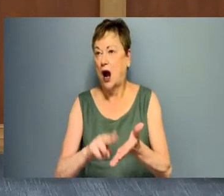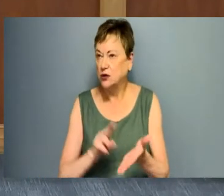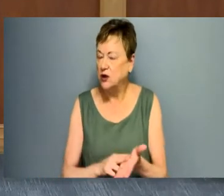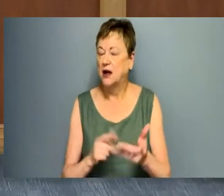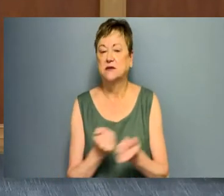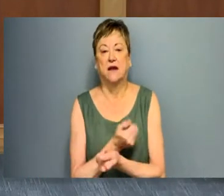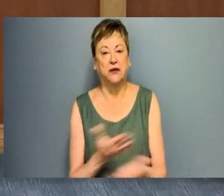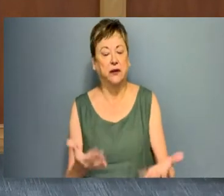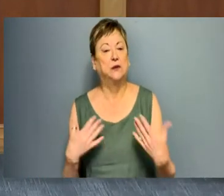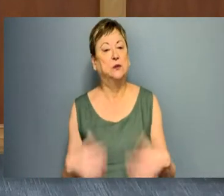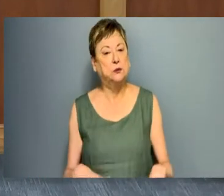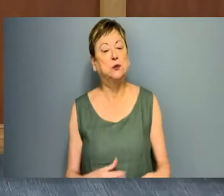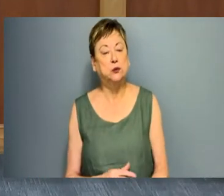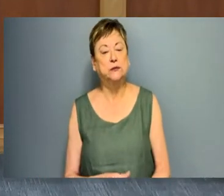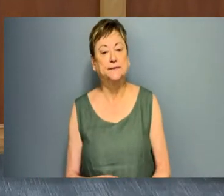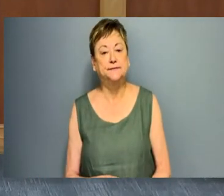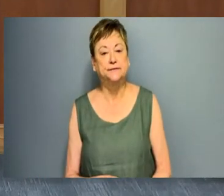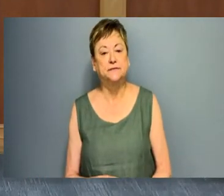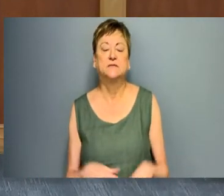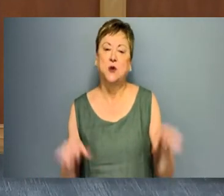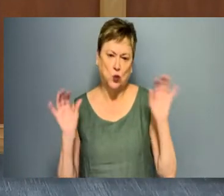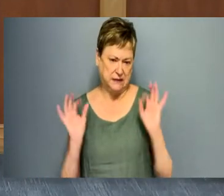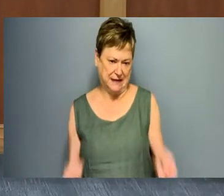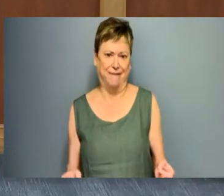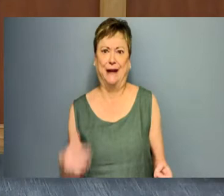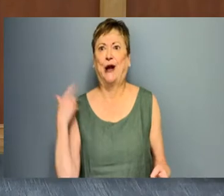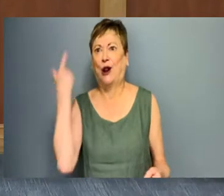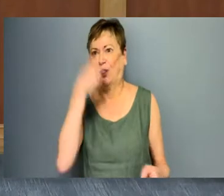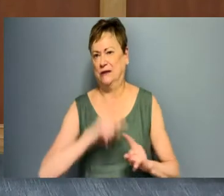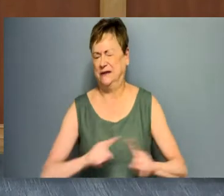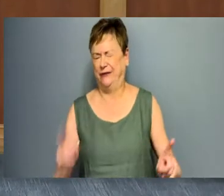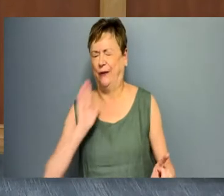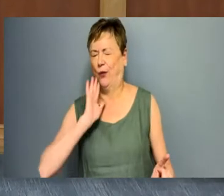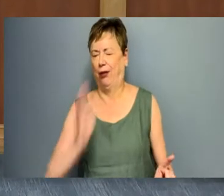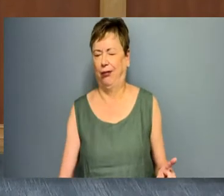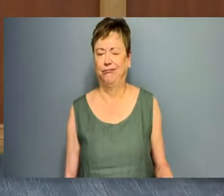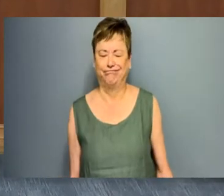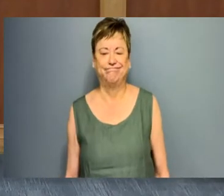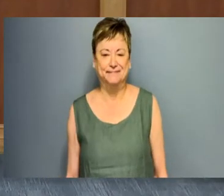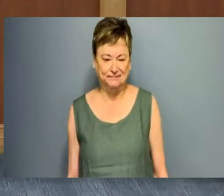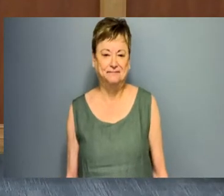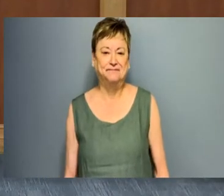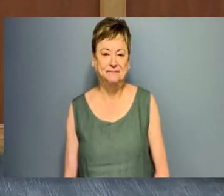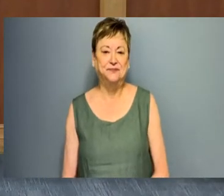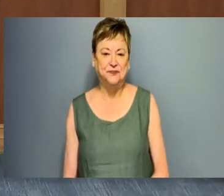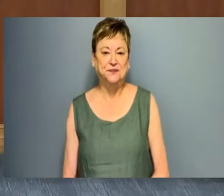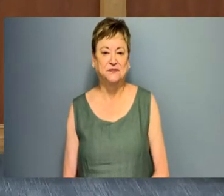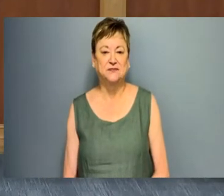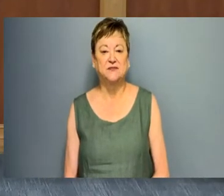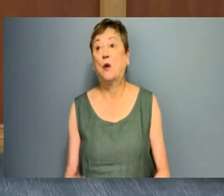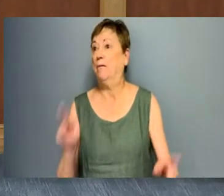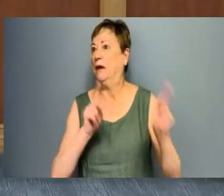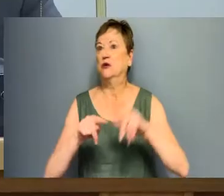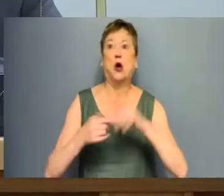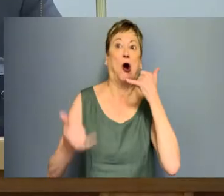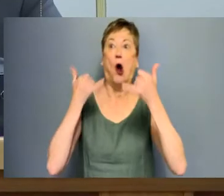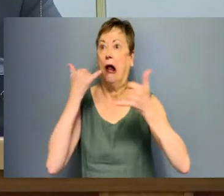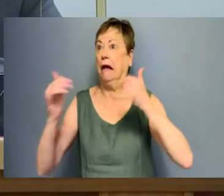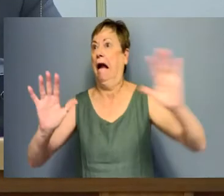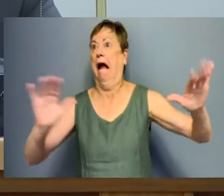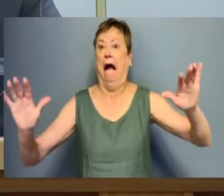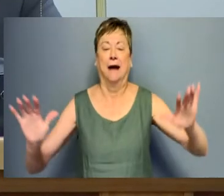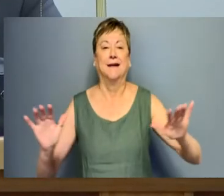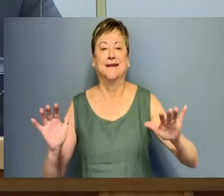So, but it definitely will look different down there. So for when people start calling the commissioners